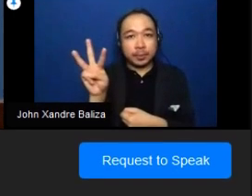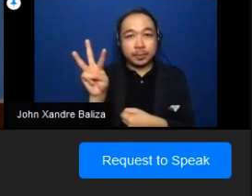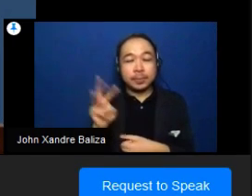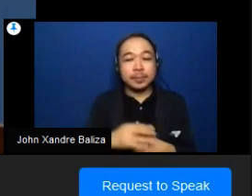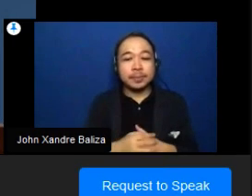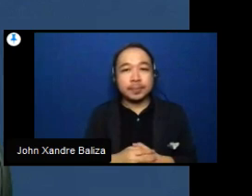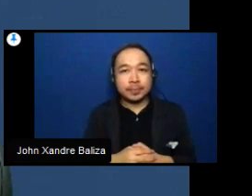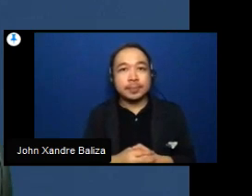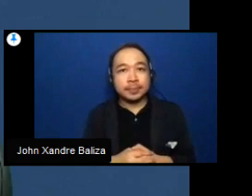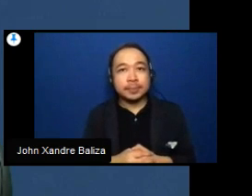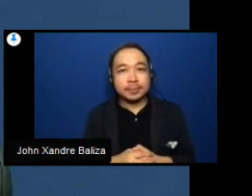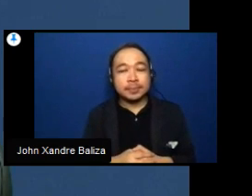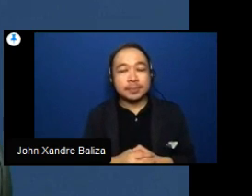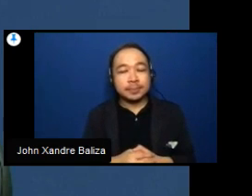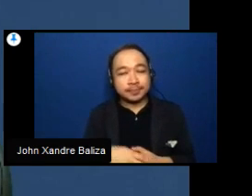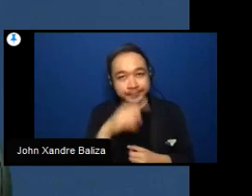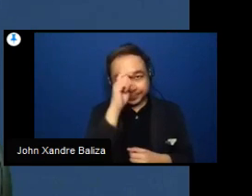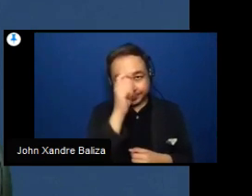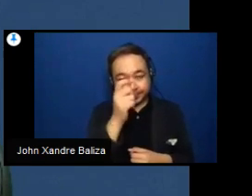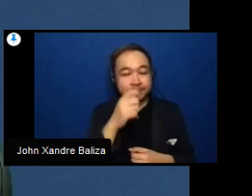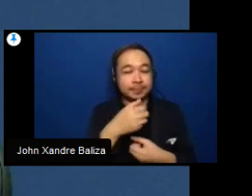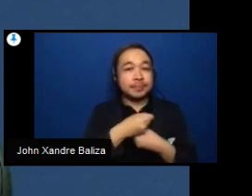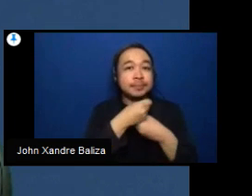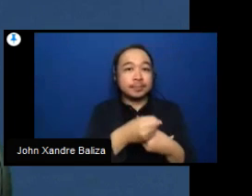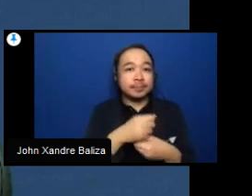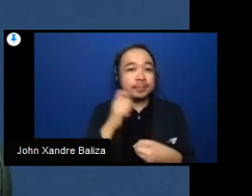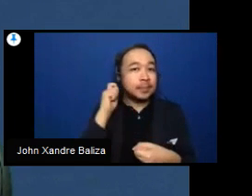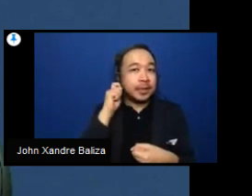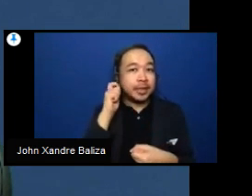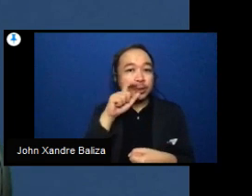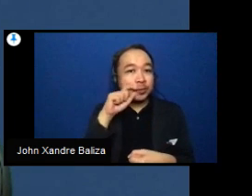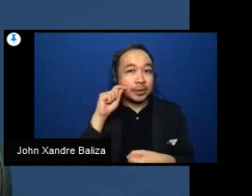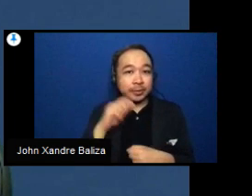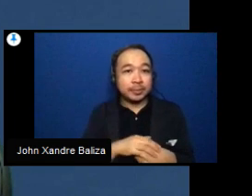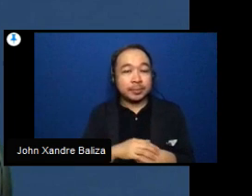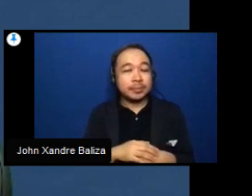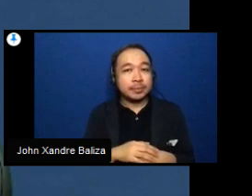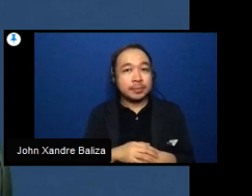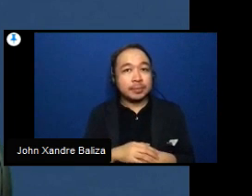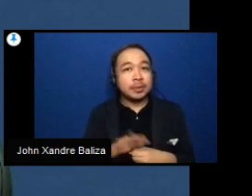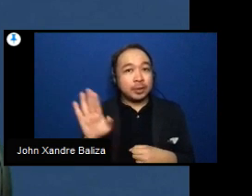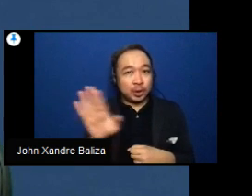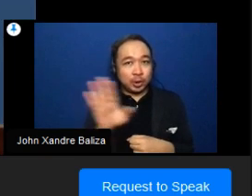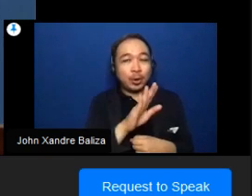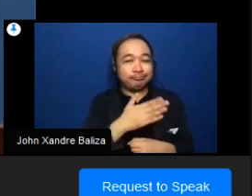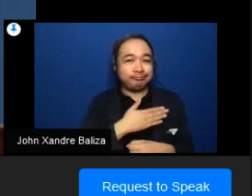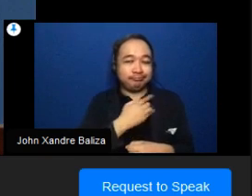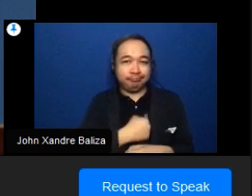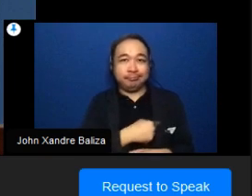Distinguished delegates, ladies and gentlemen, with your full support and cooperation, I